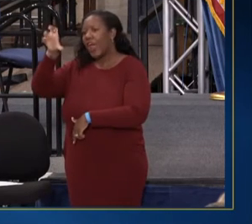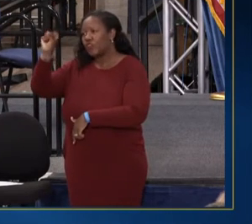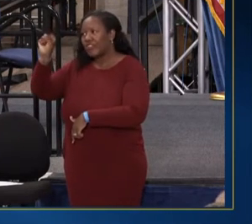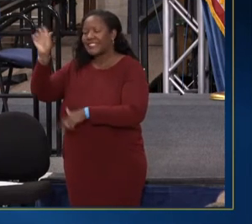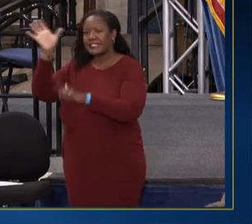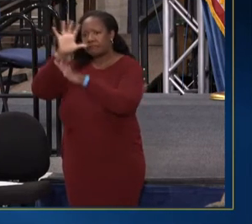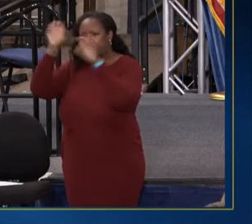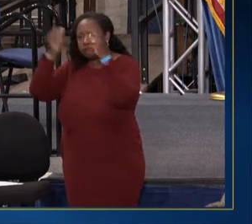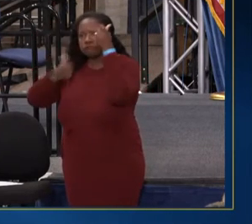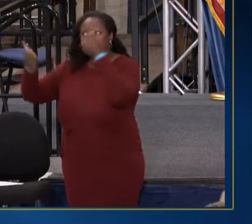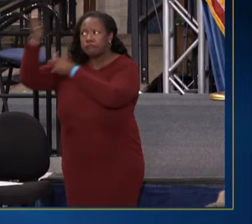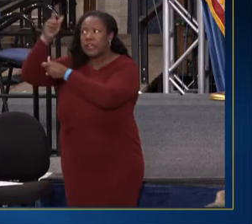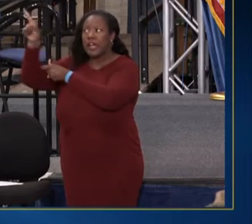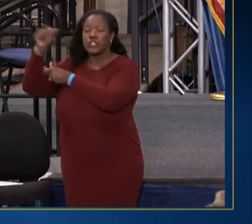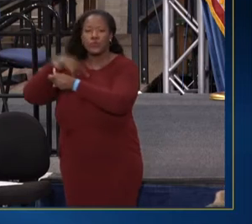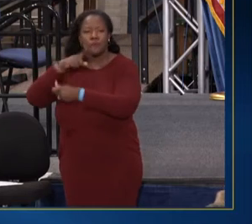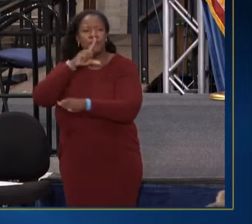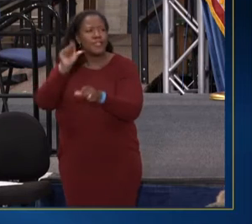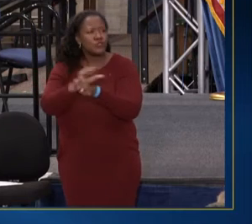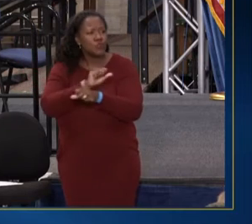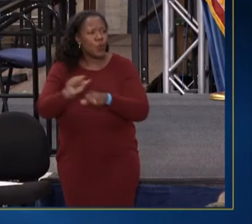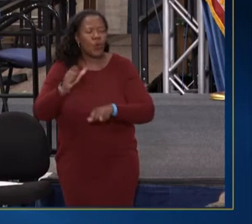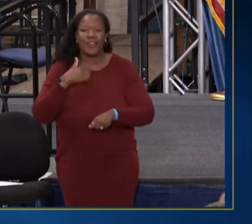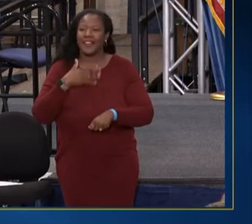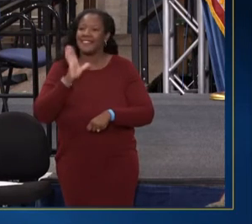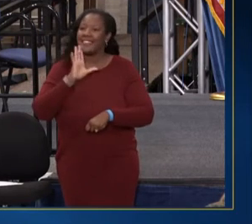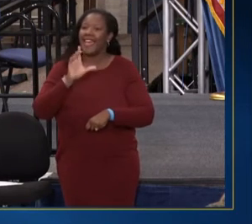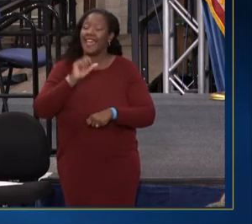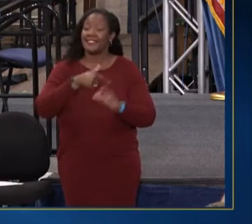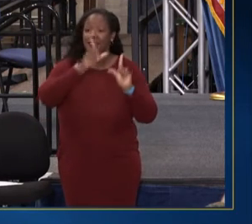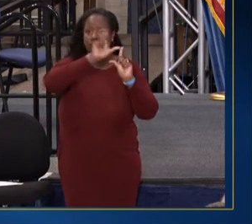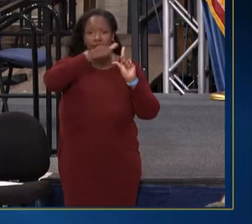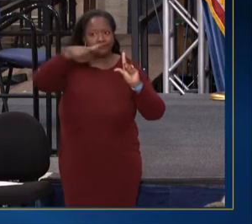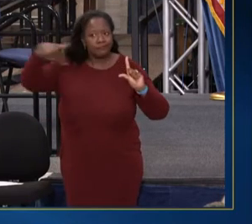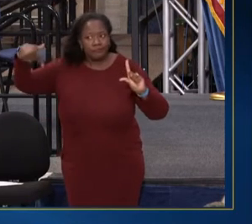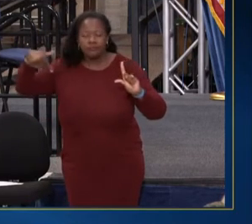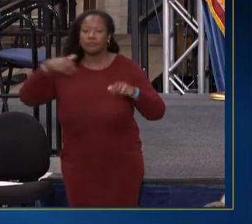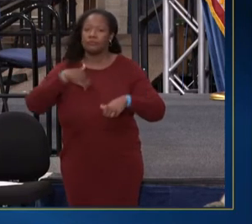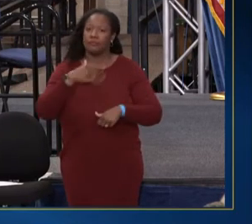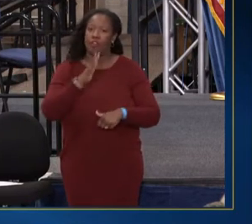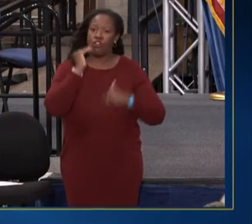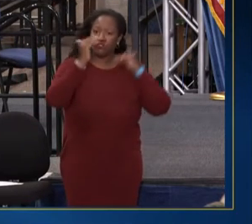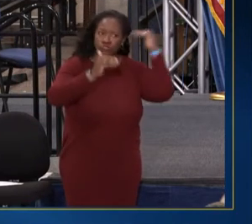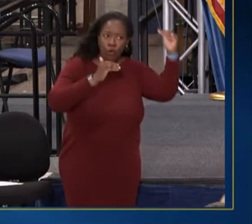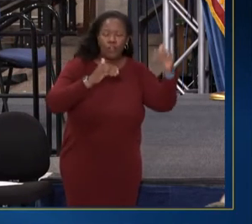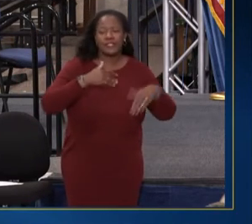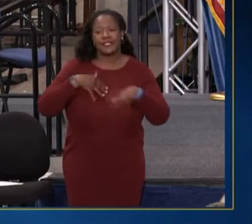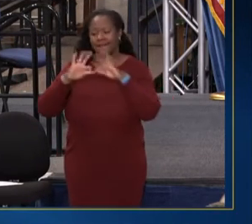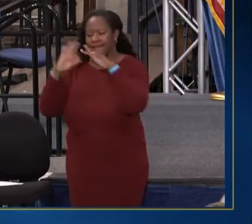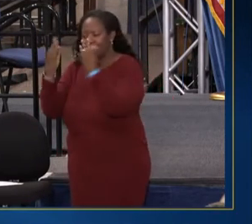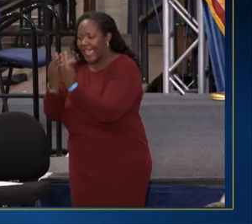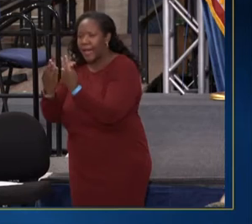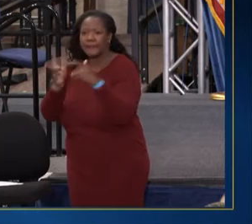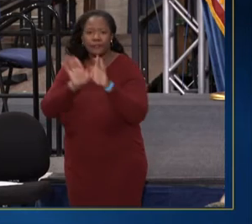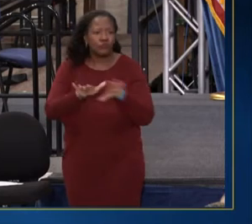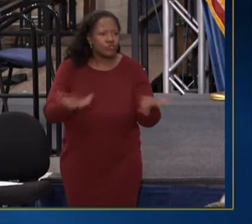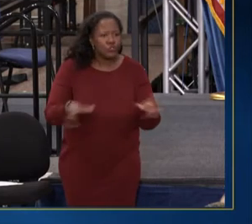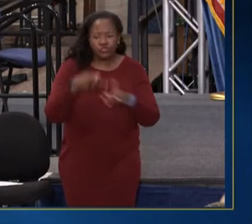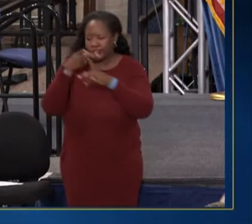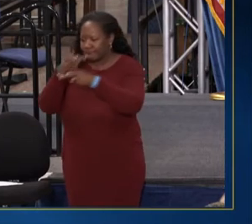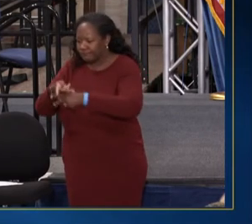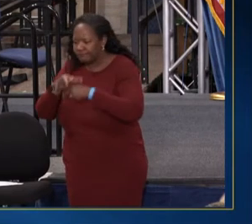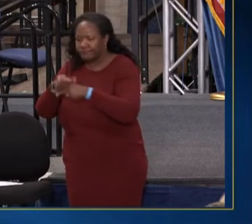communities, youth, adults, families, caretakers, and providers have the resources and support they